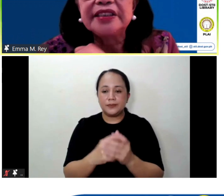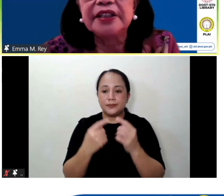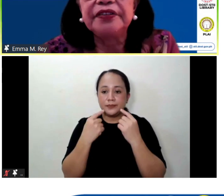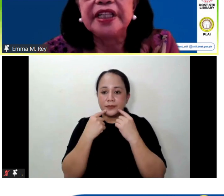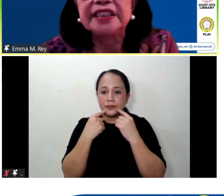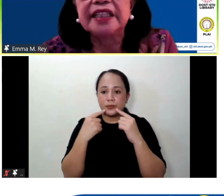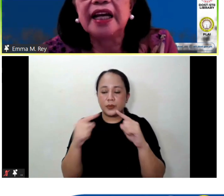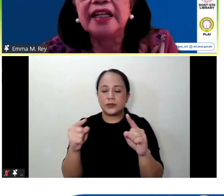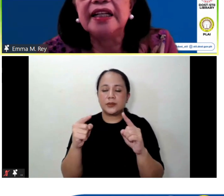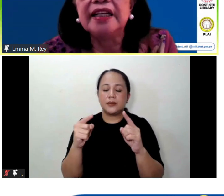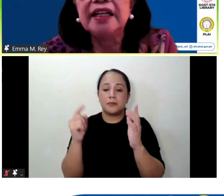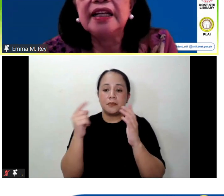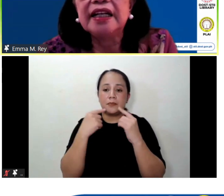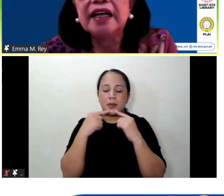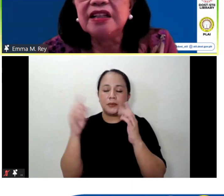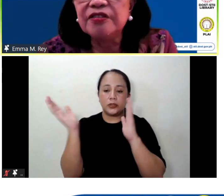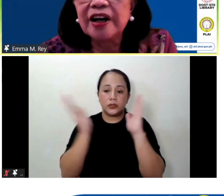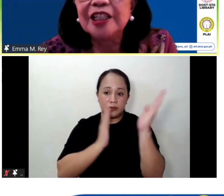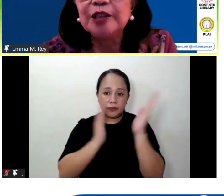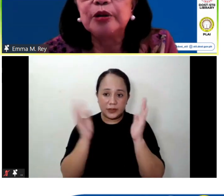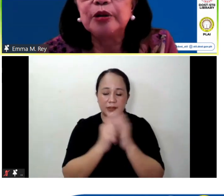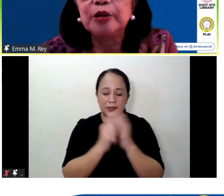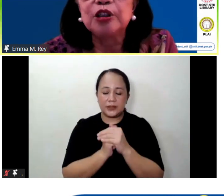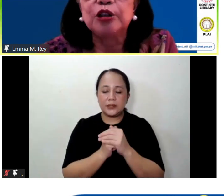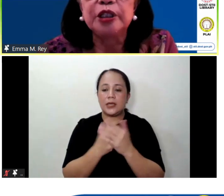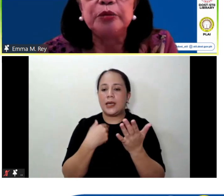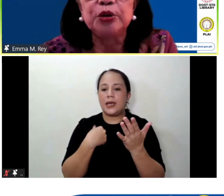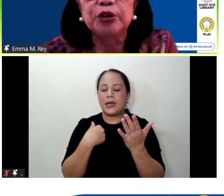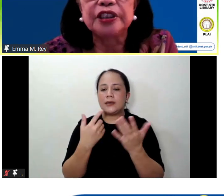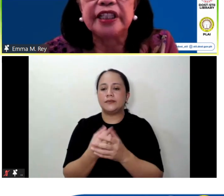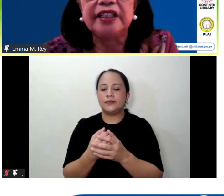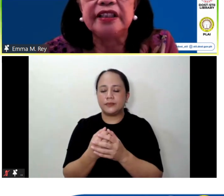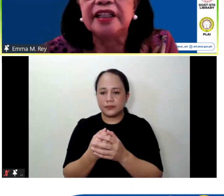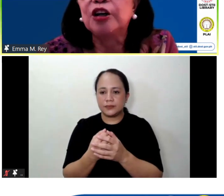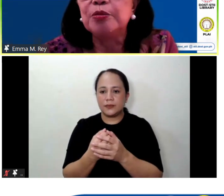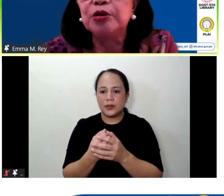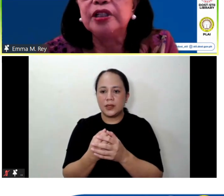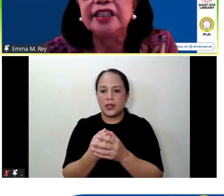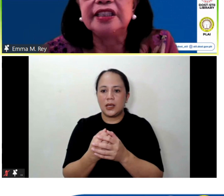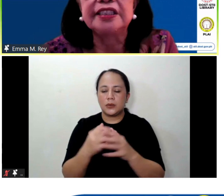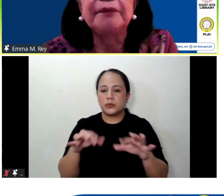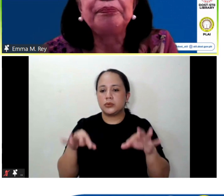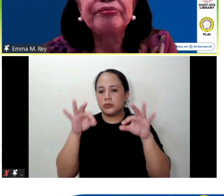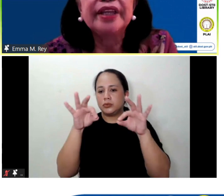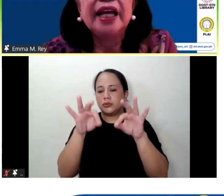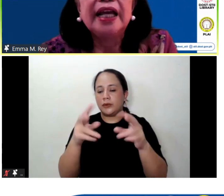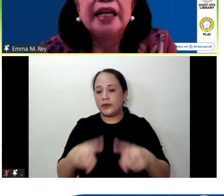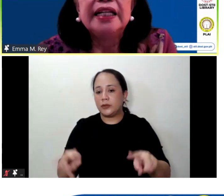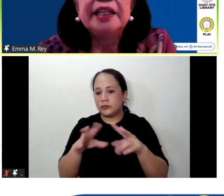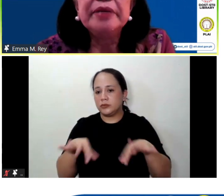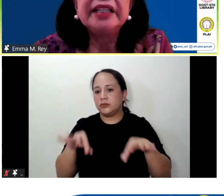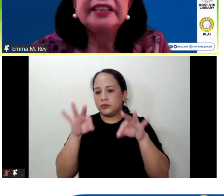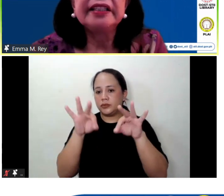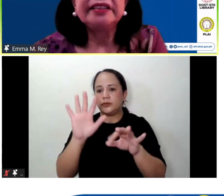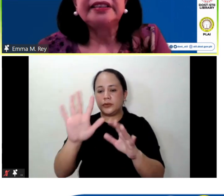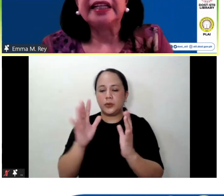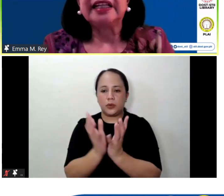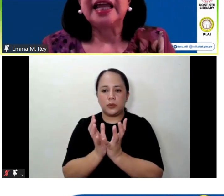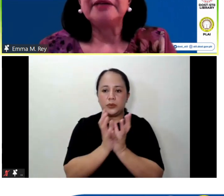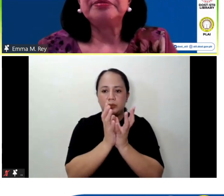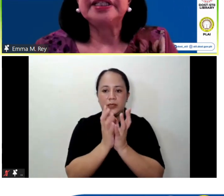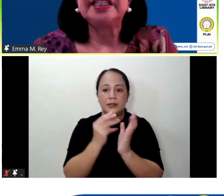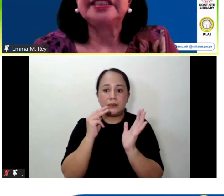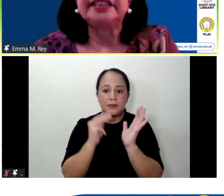public service, and invaluable contributors in their communities. The message